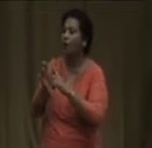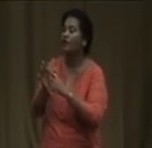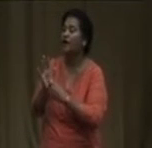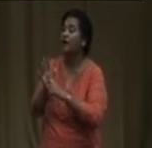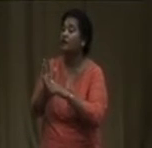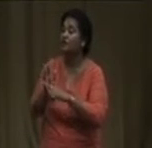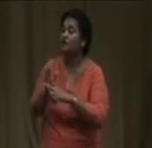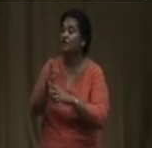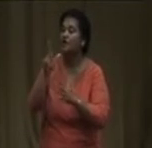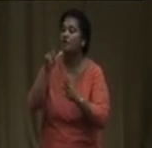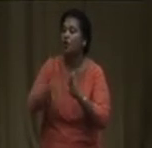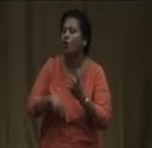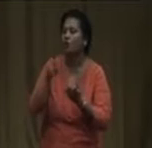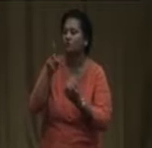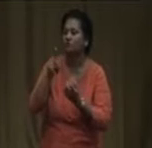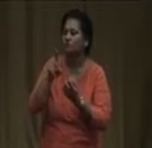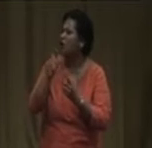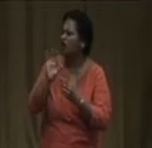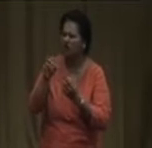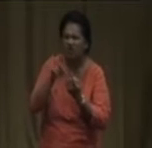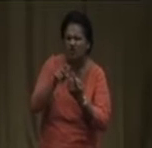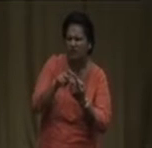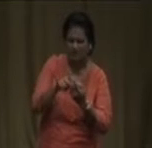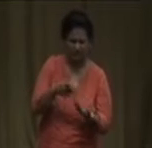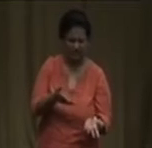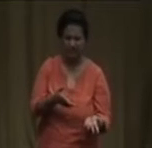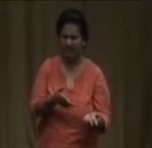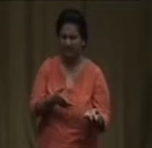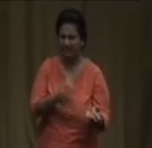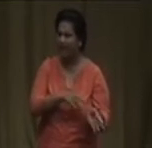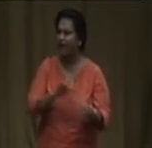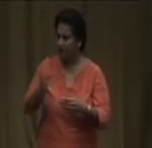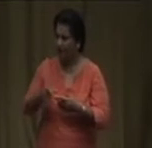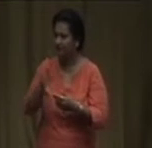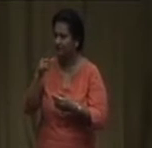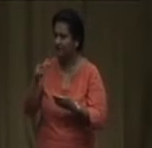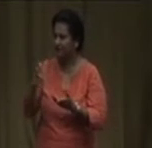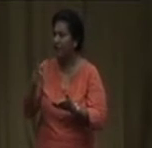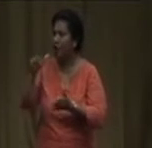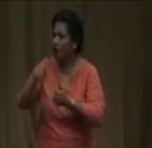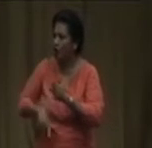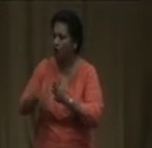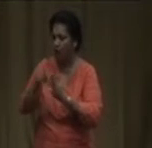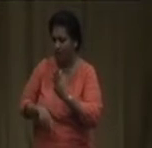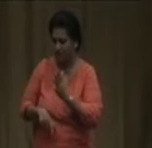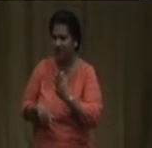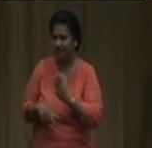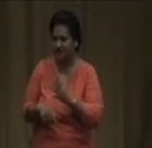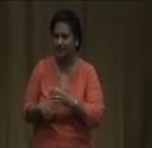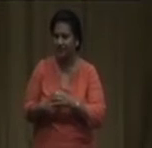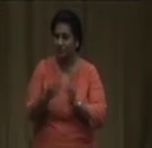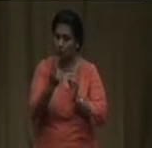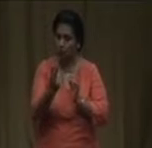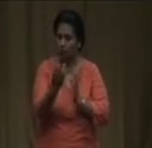low-cost initiative. It's low risk because our individual institutions are only exposed to 2